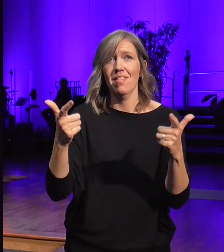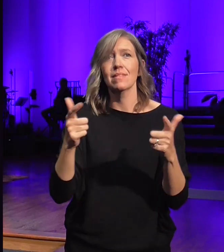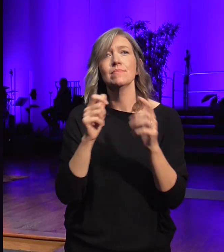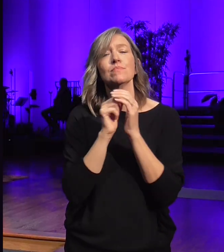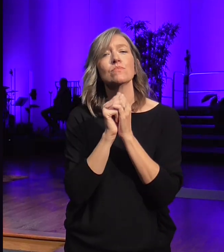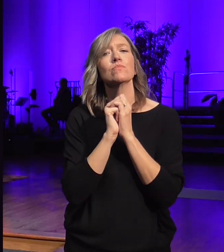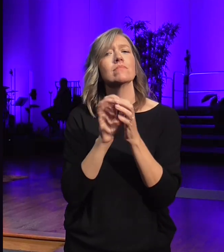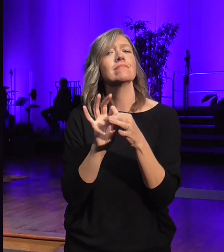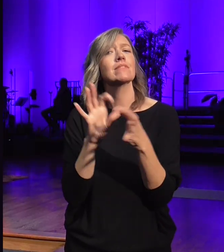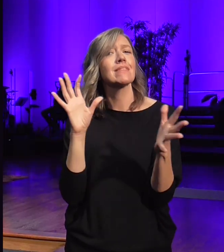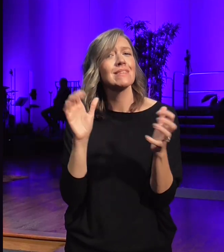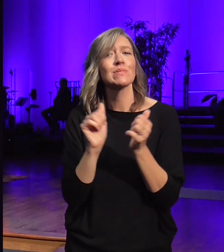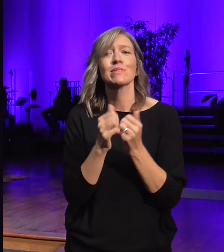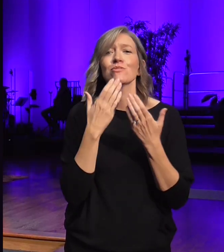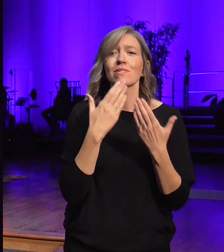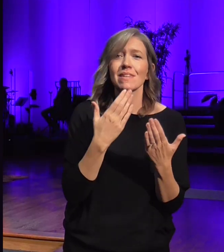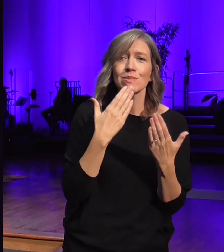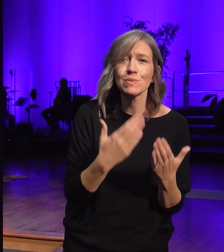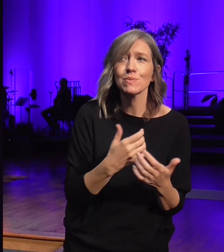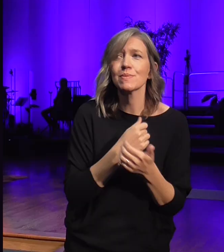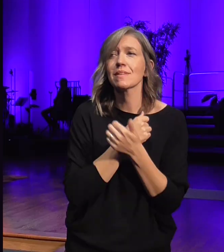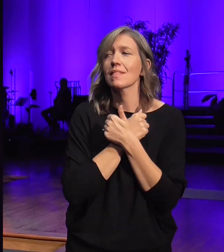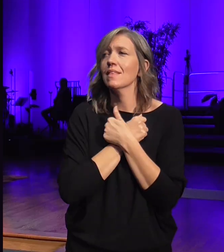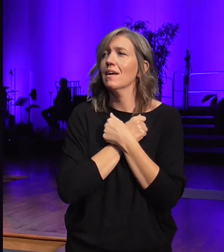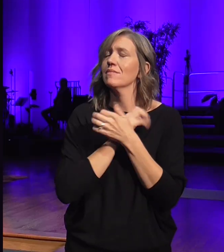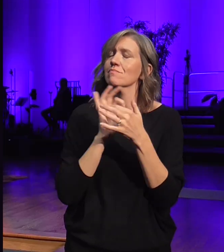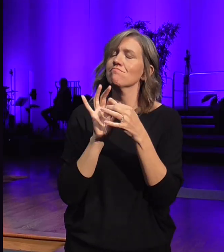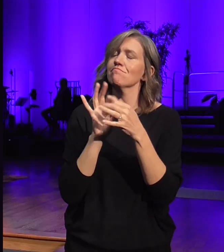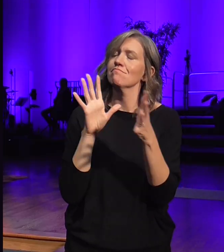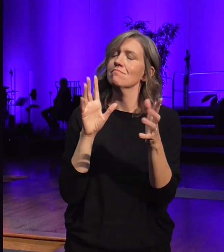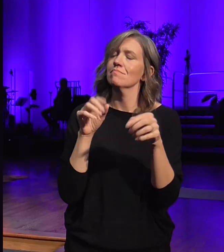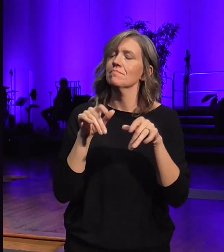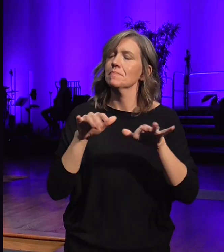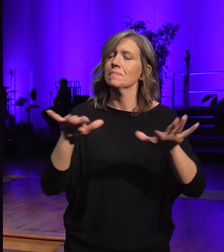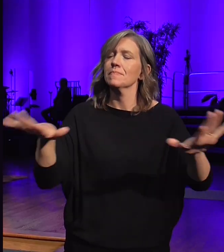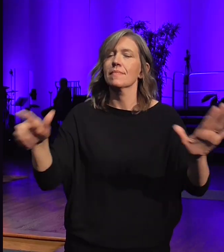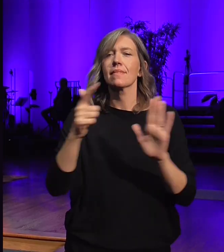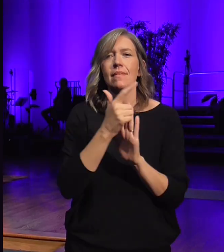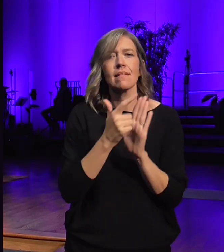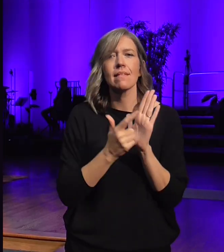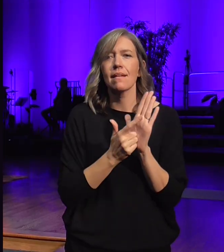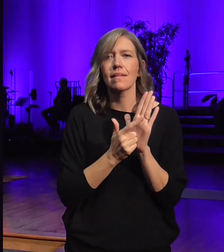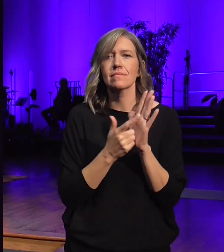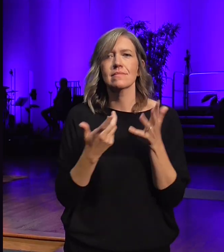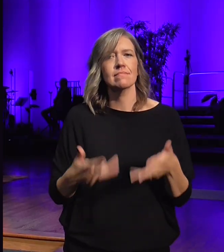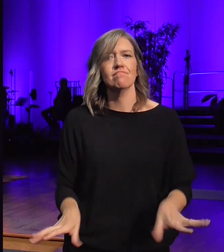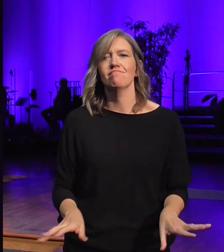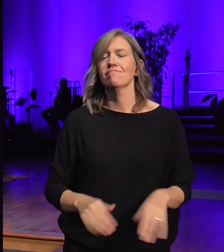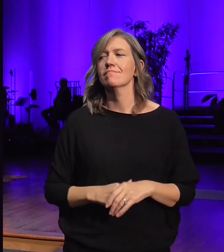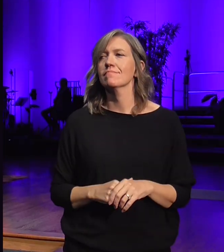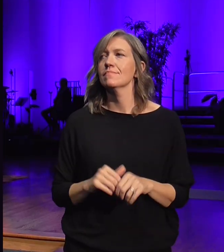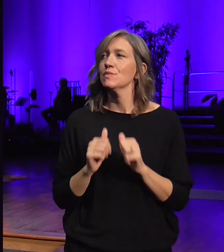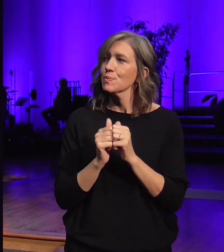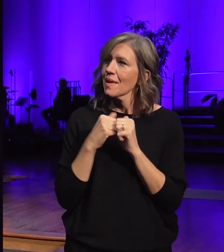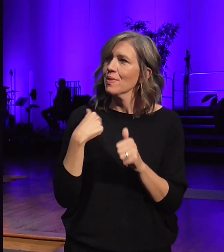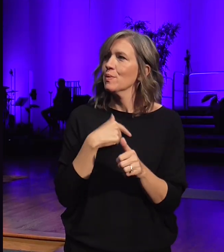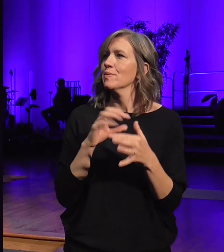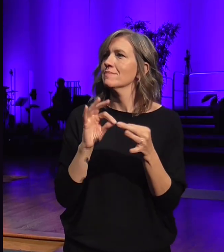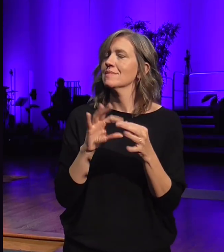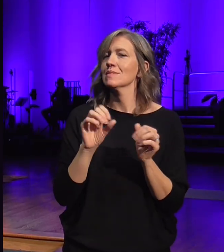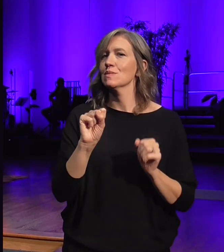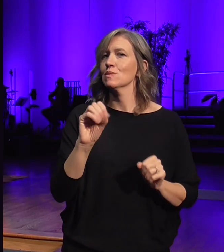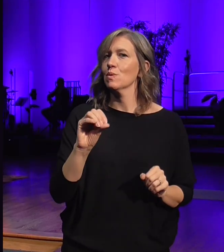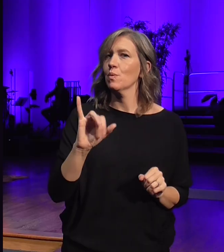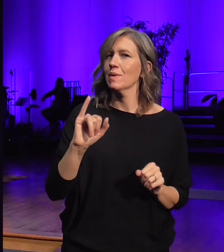in gratitude and love into the law, letting it go and letting it be. It is done. And together we say, and so